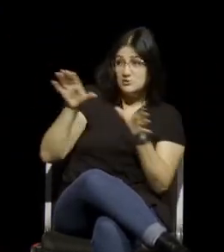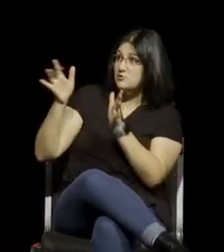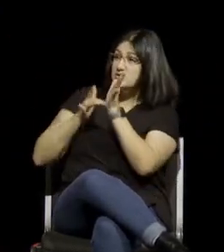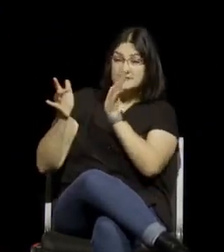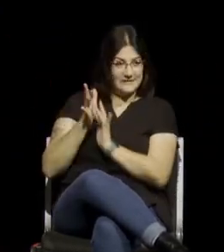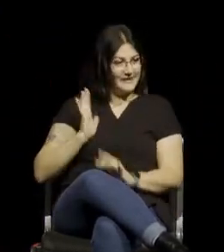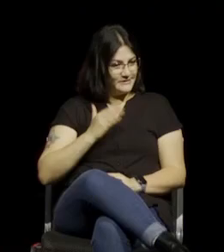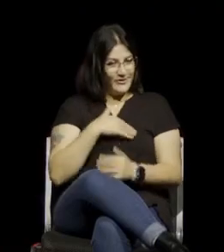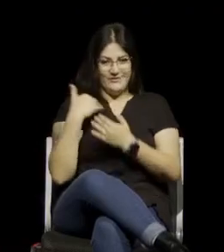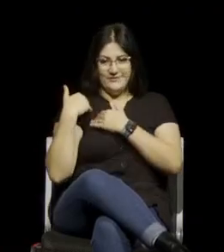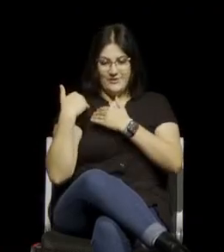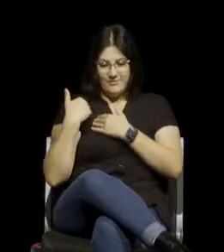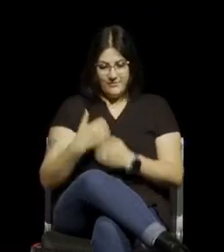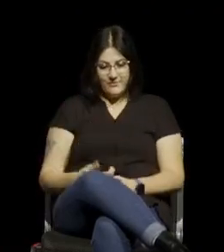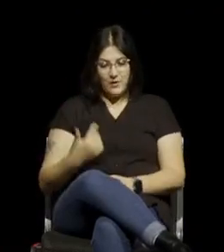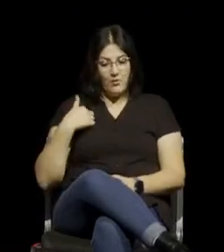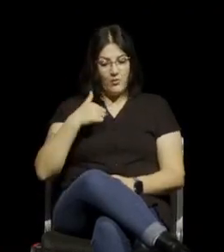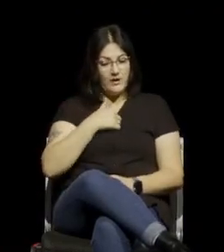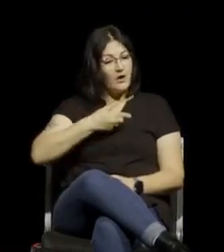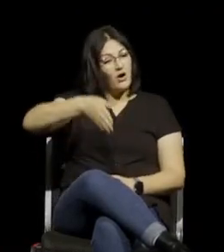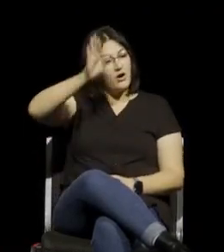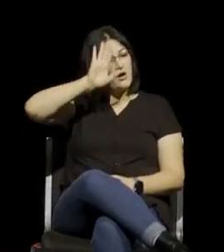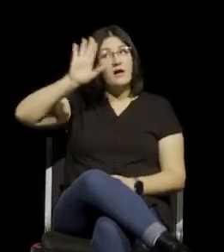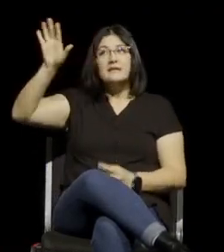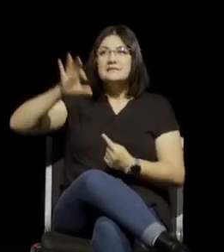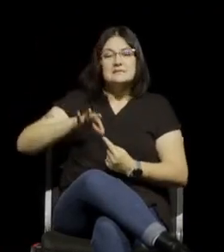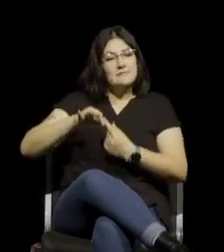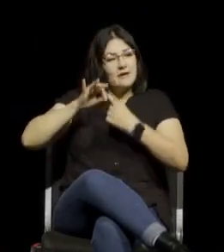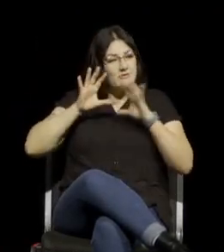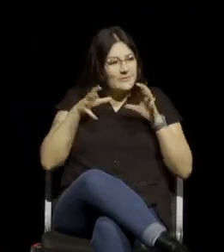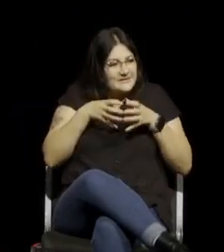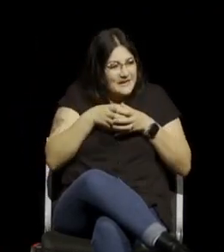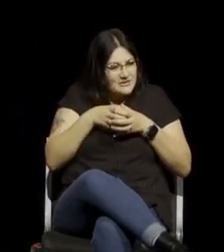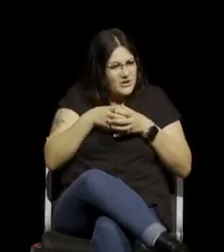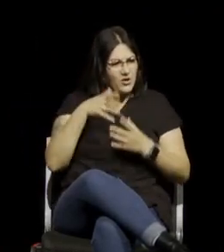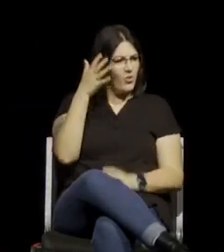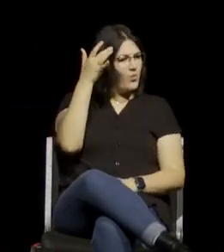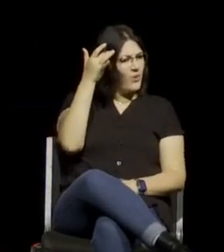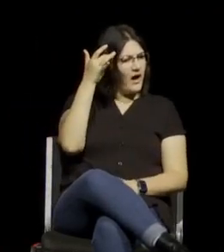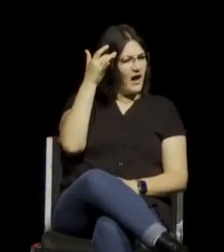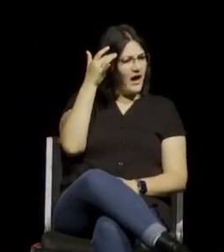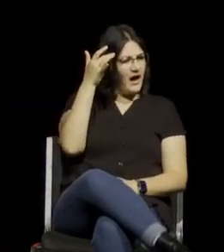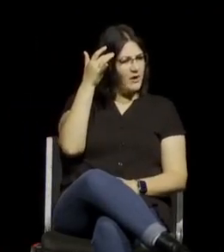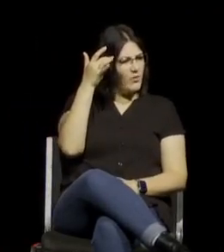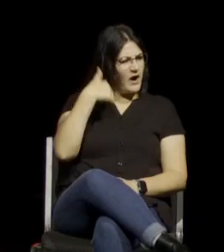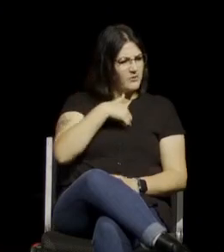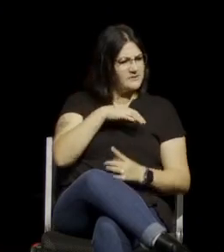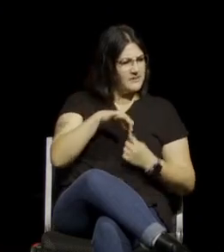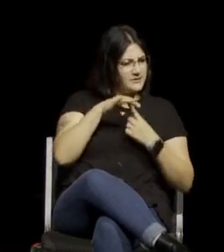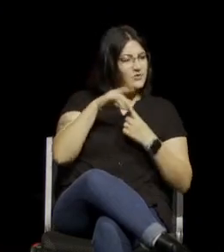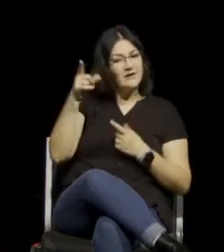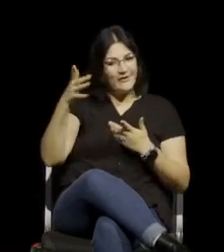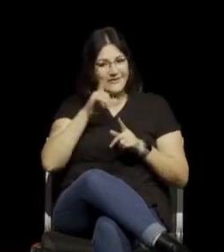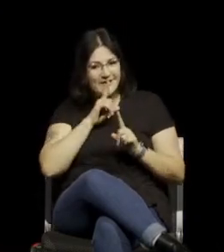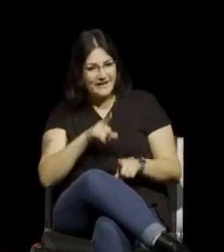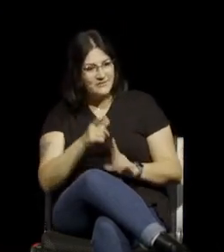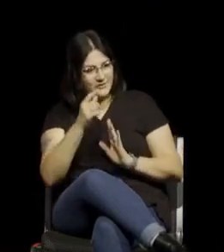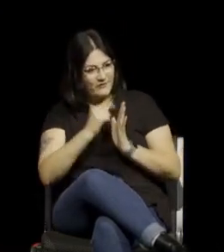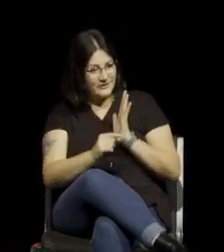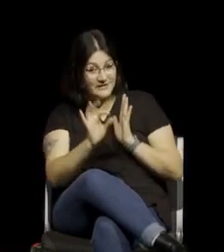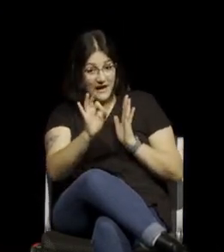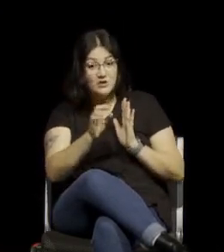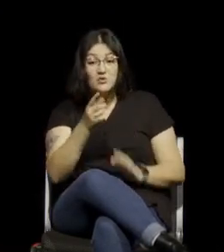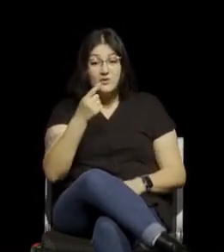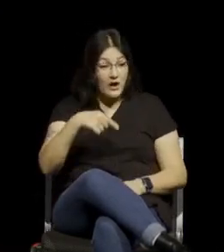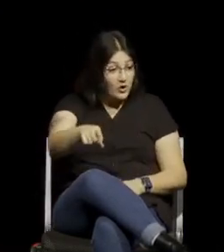get to do. We are God's special possession. Why? He answers it in verse 9. So that you